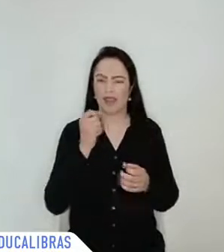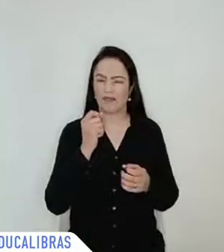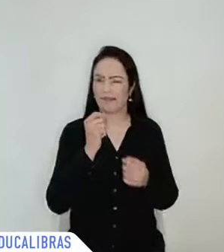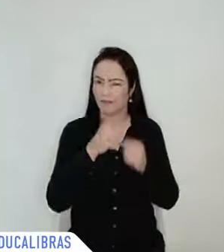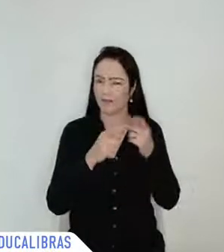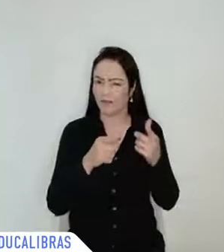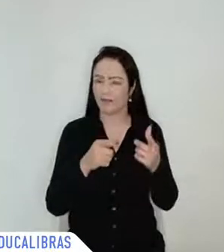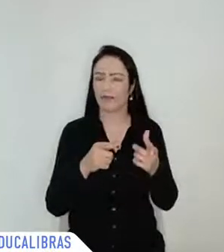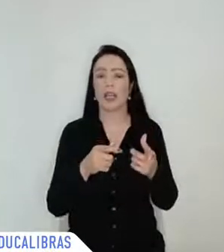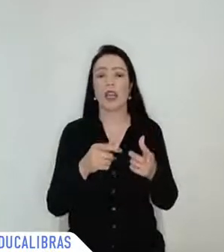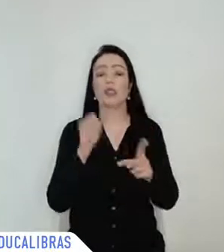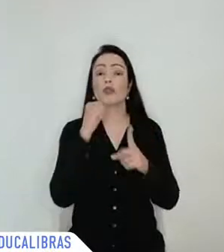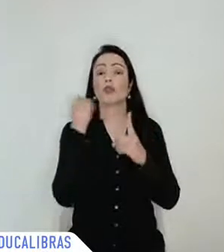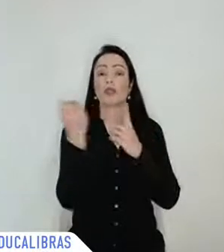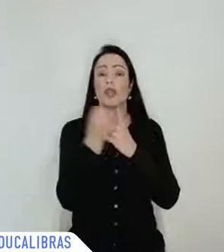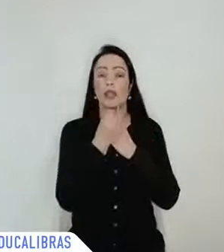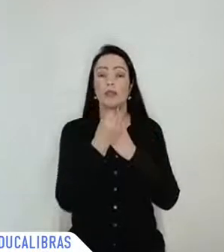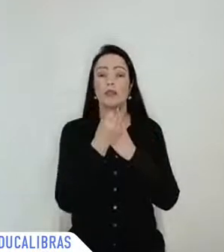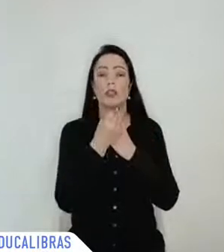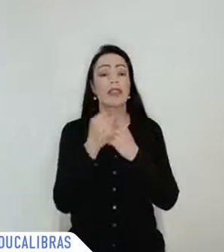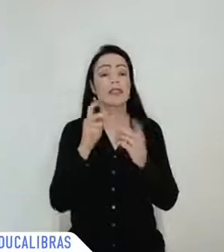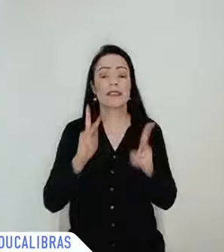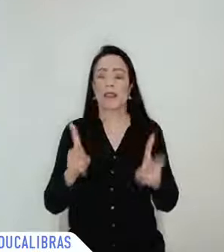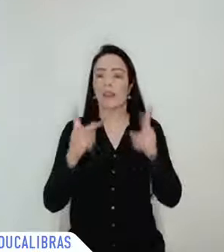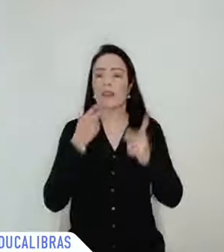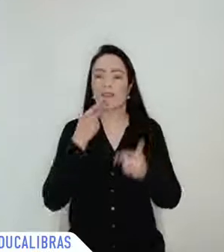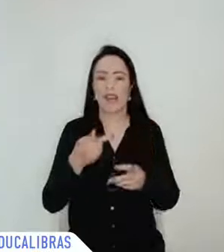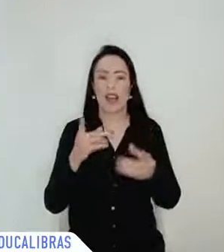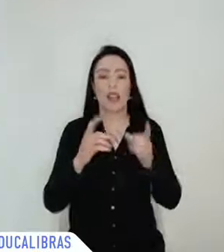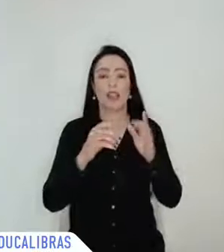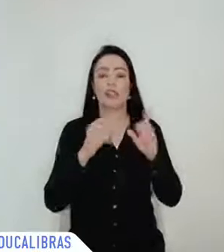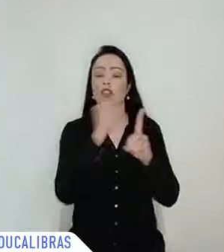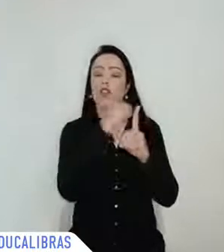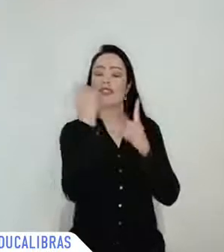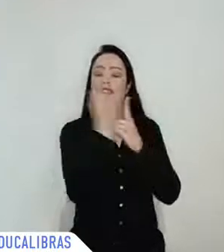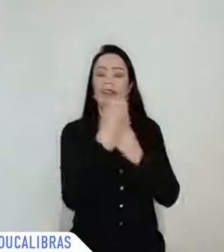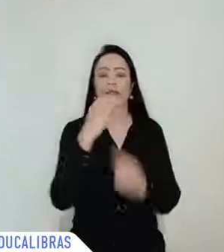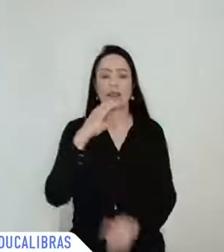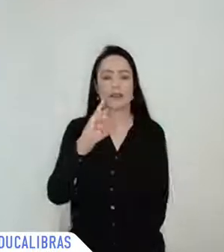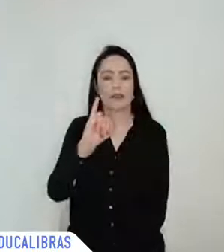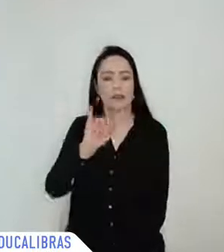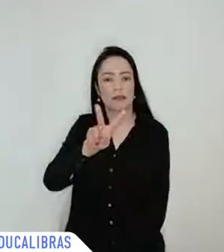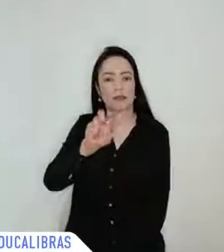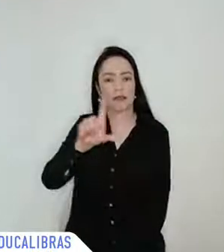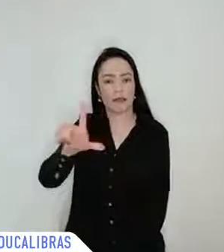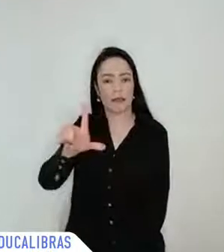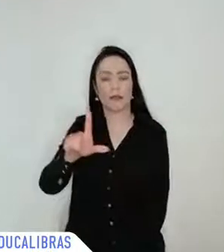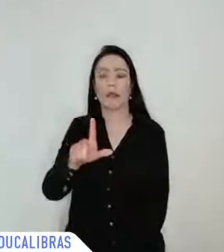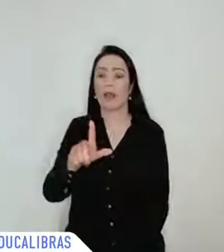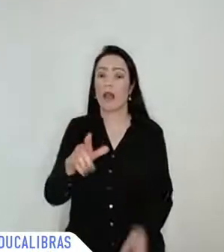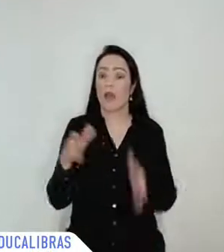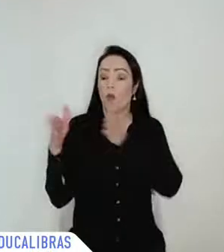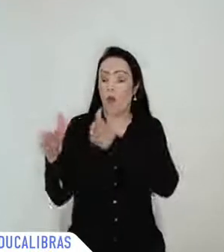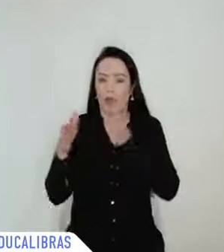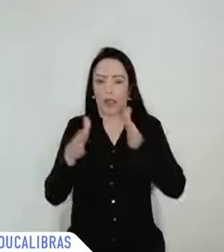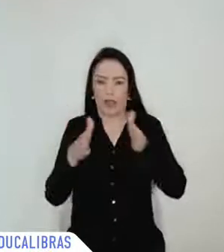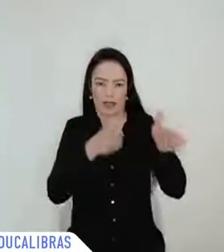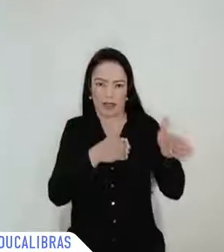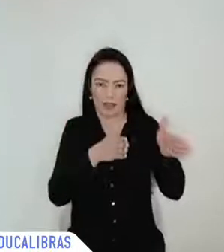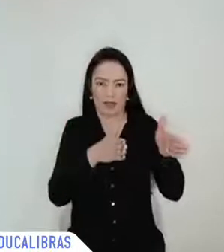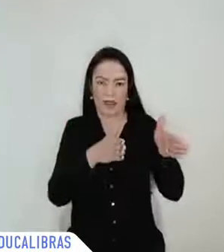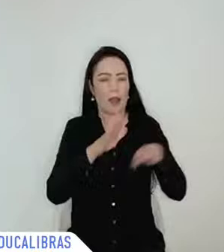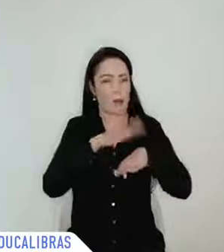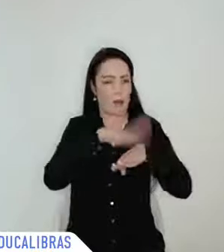thing that we called civil society through life, every time we use this term, we are talking